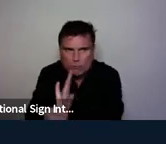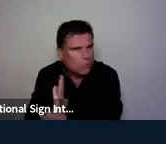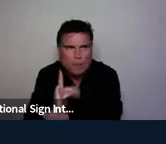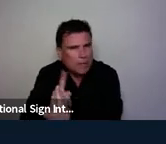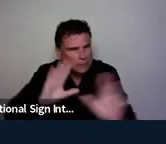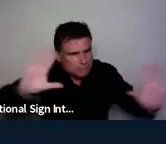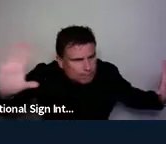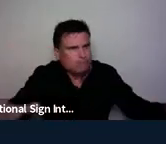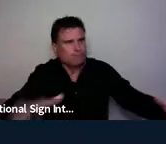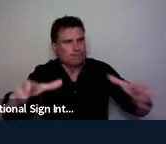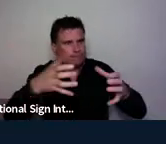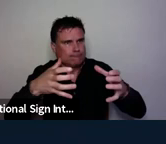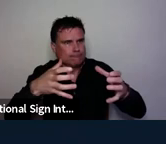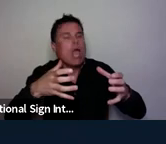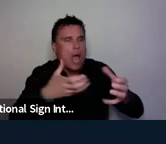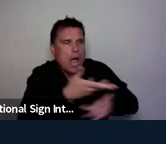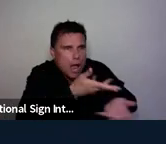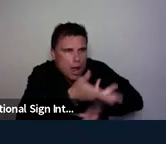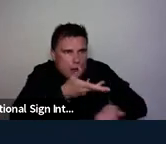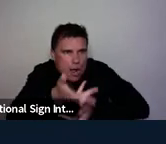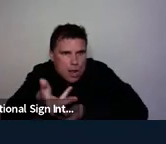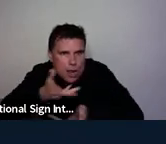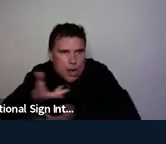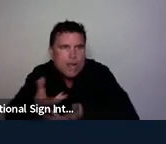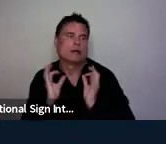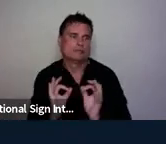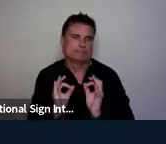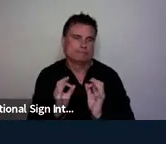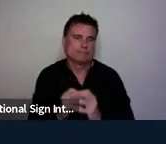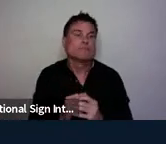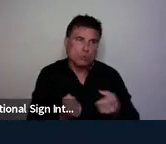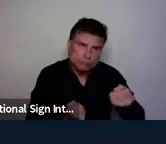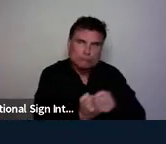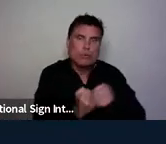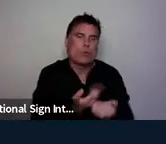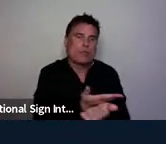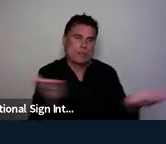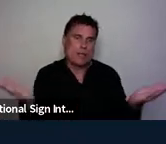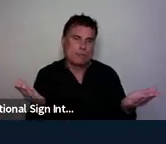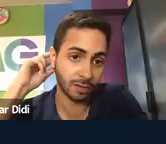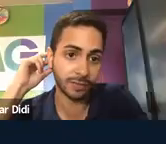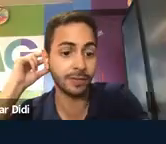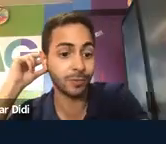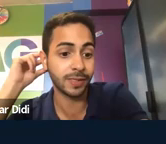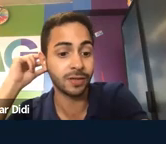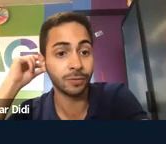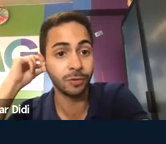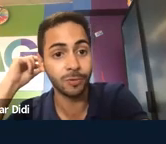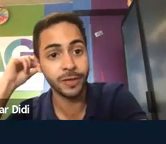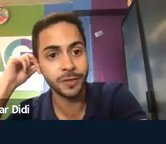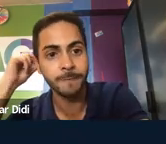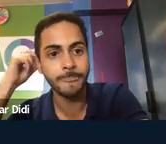So supporting youth organization is quite essential. Another point that I would like to make is obviously